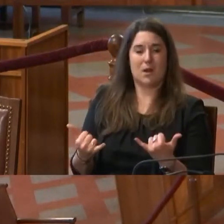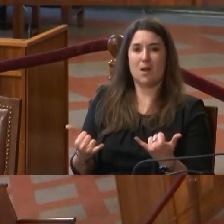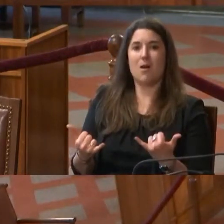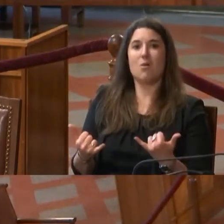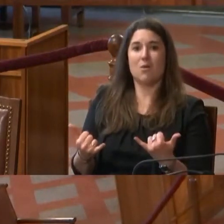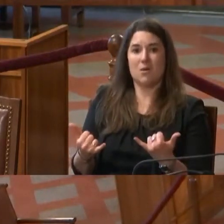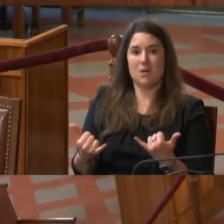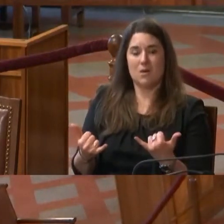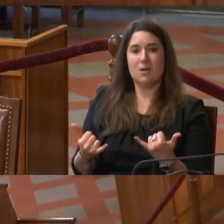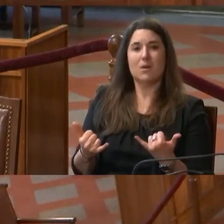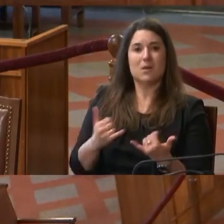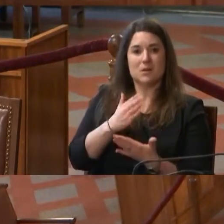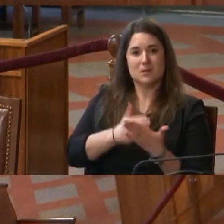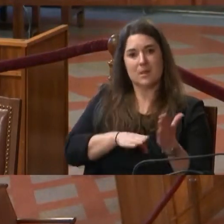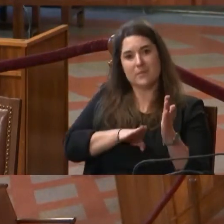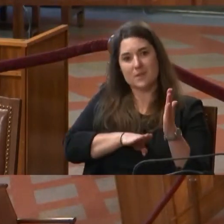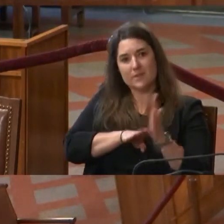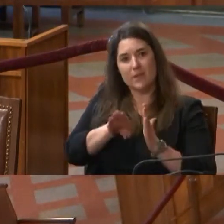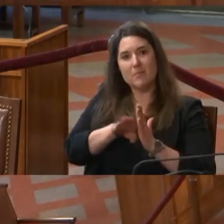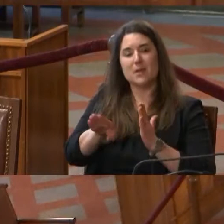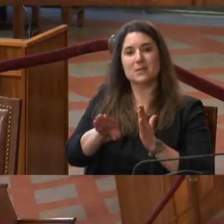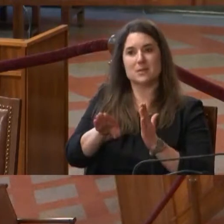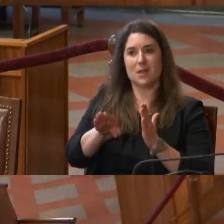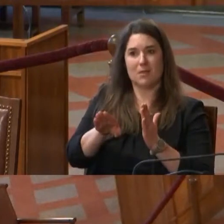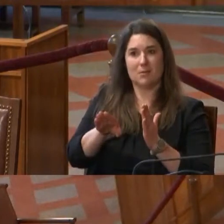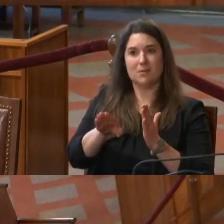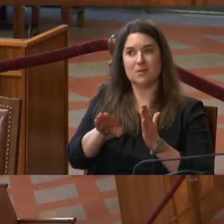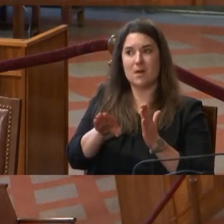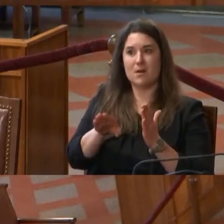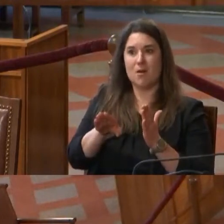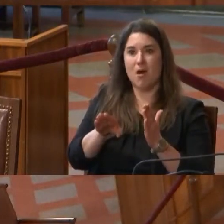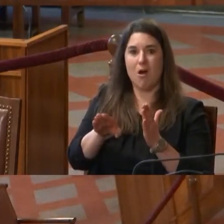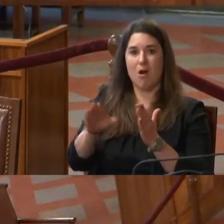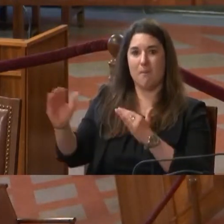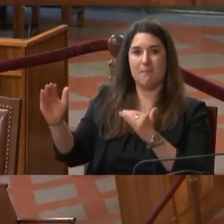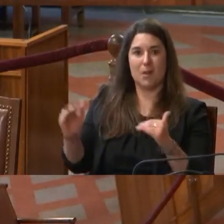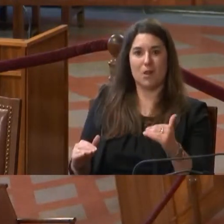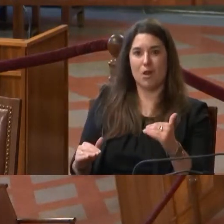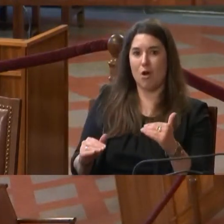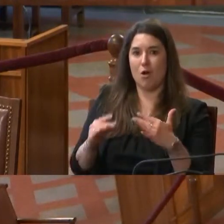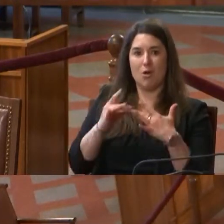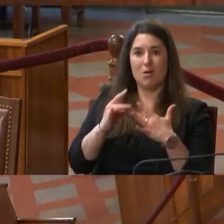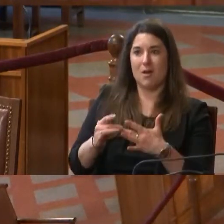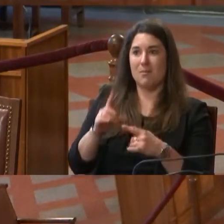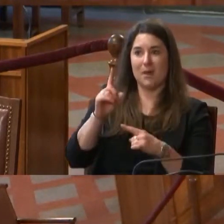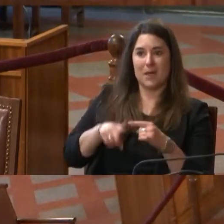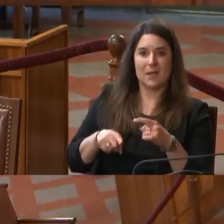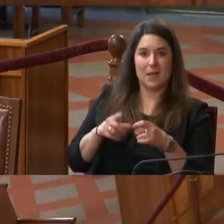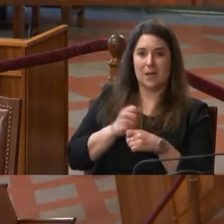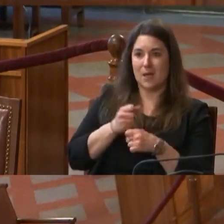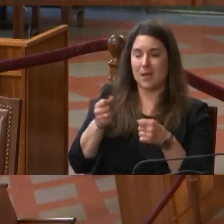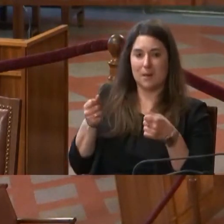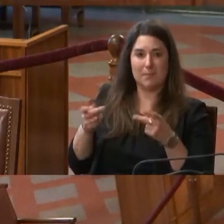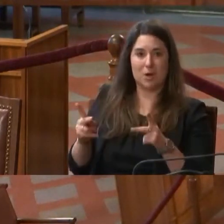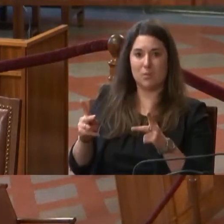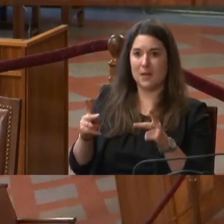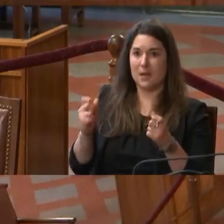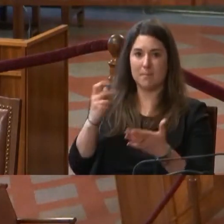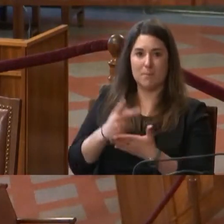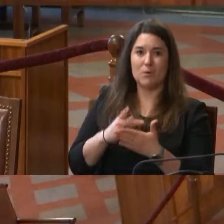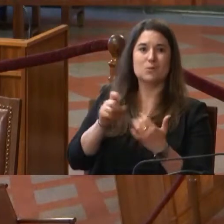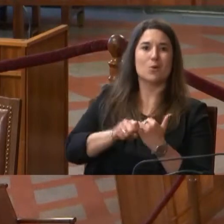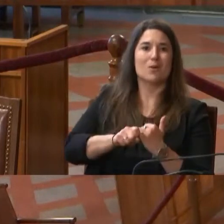some developments that are following the LERTA guidelines, but obviously can't get a permit approved, so we are just extending